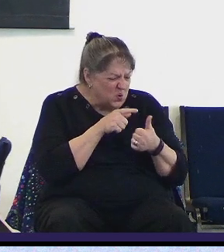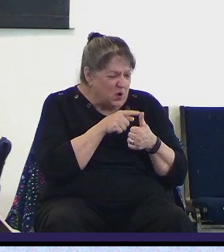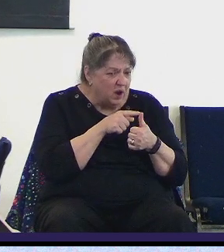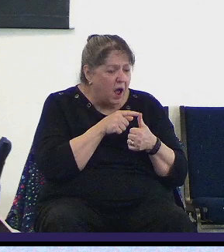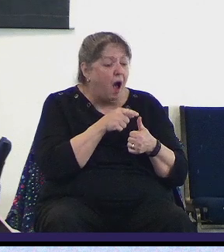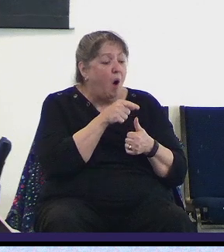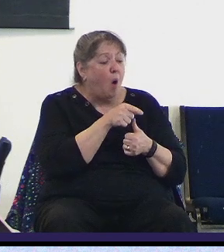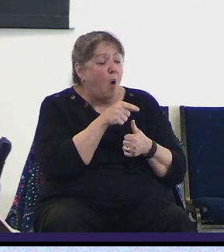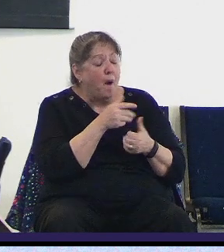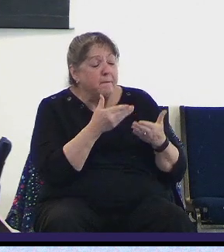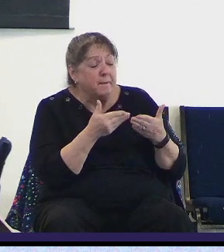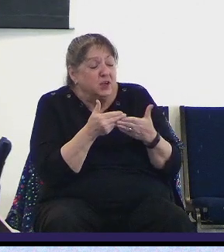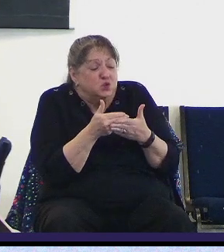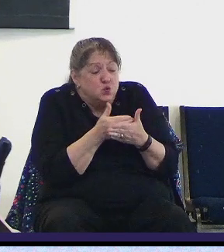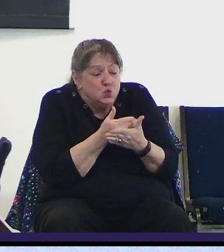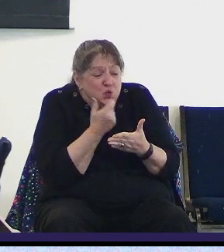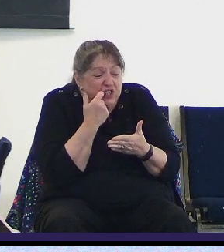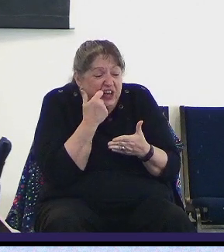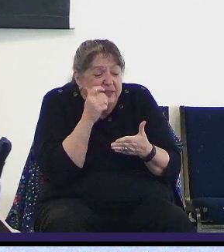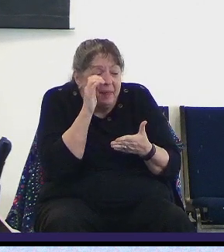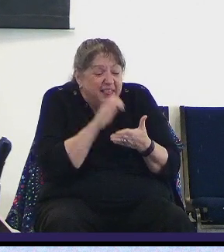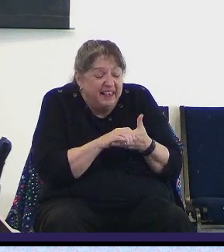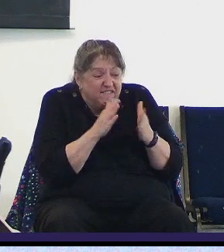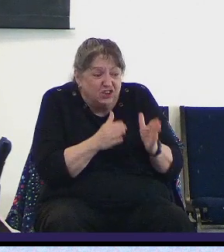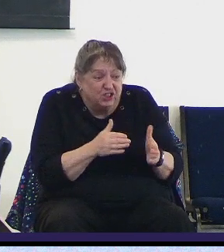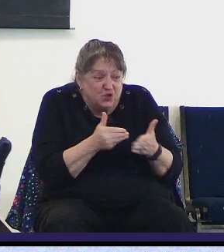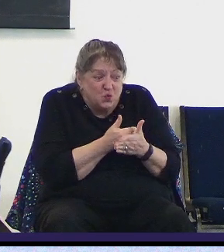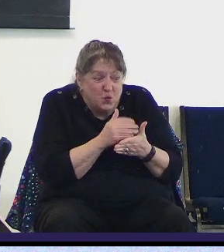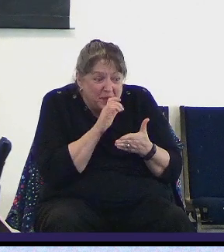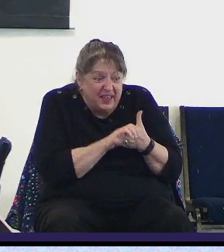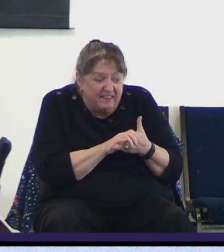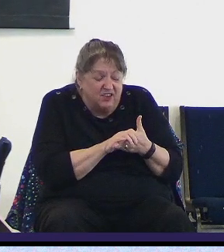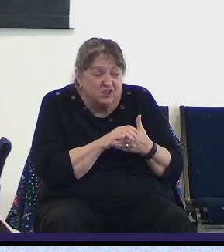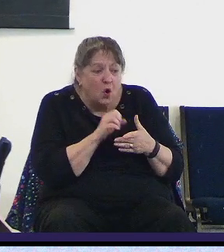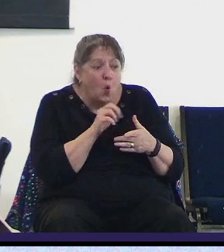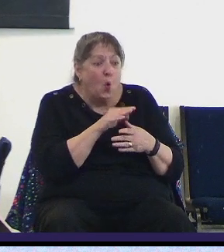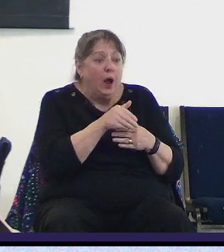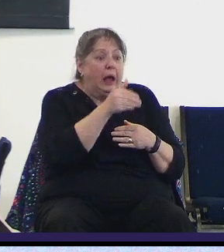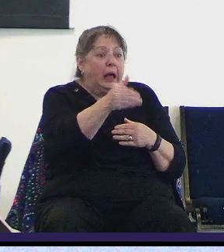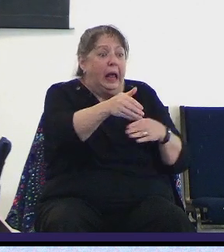we are going to impact in a way to draw them to Jesus. But